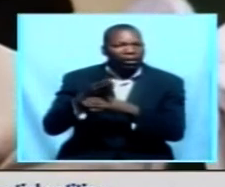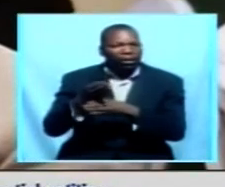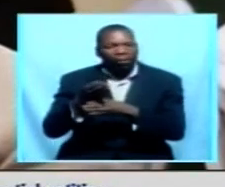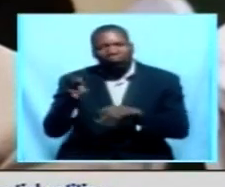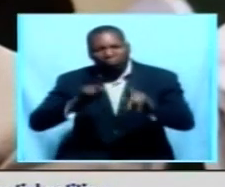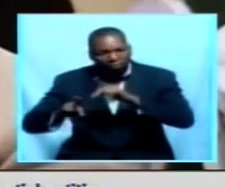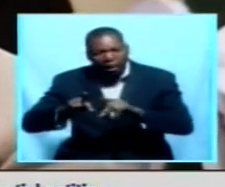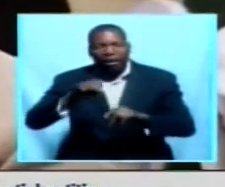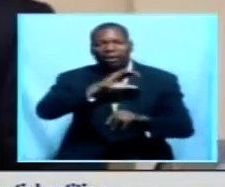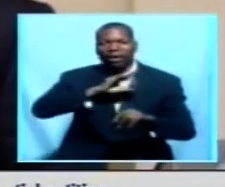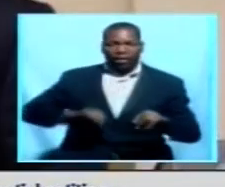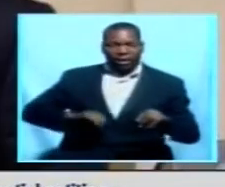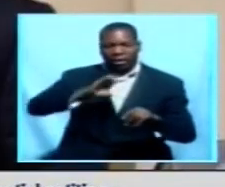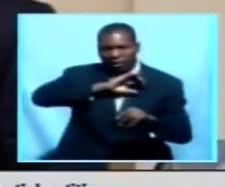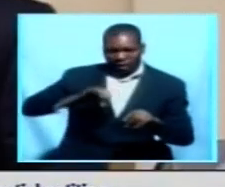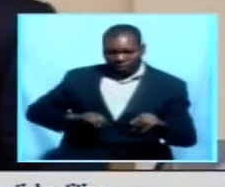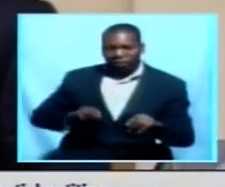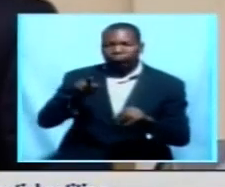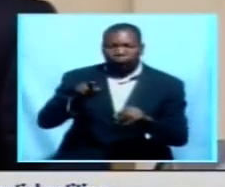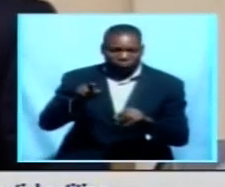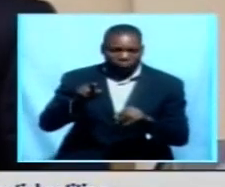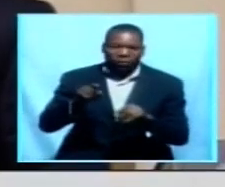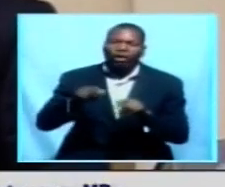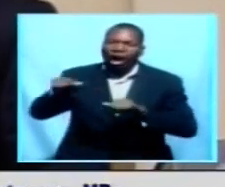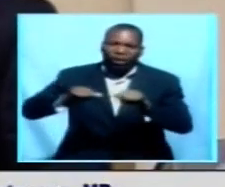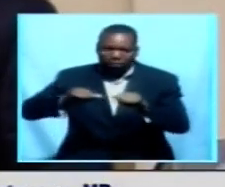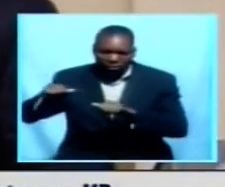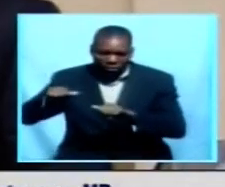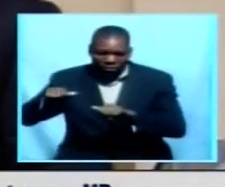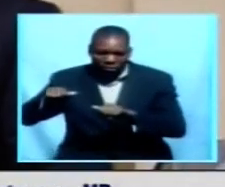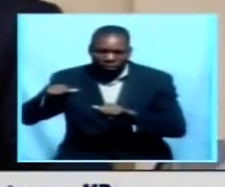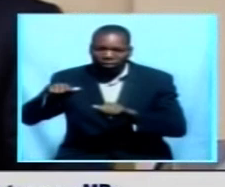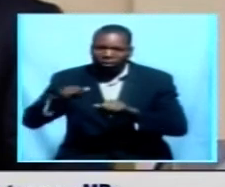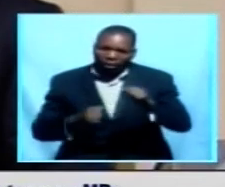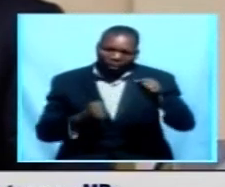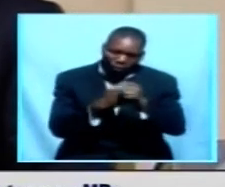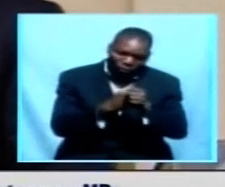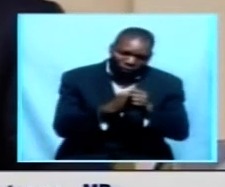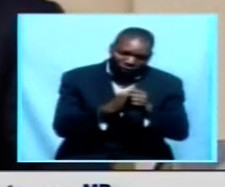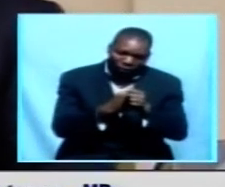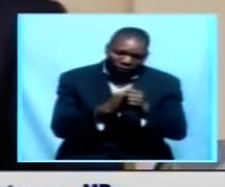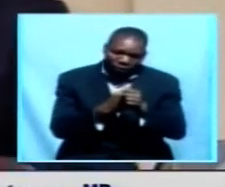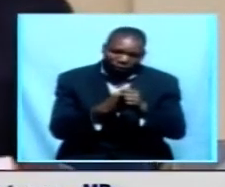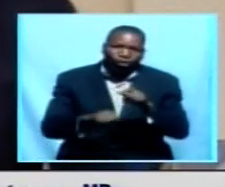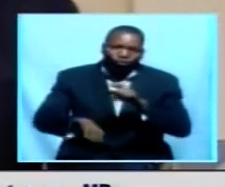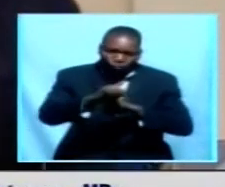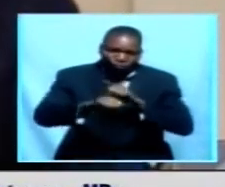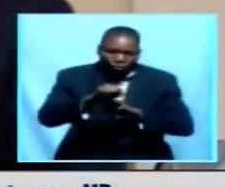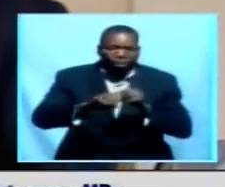of the pillars of our demonstration and the cornerstone of a strong league which will